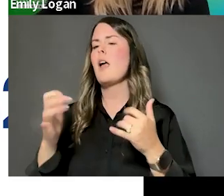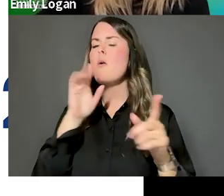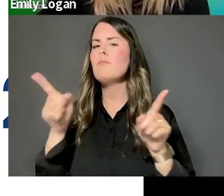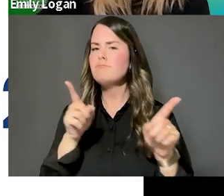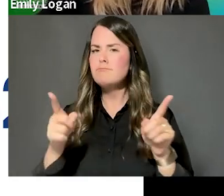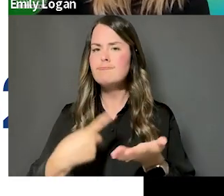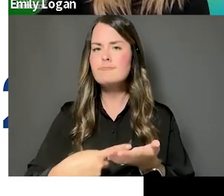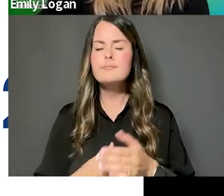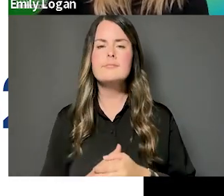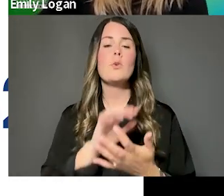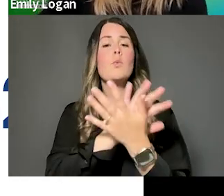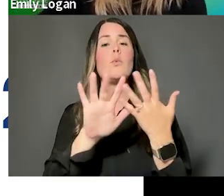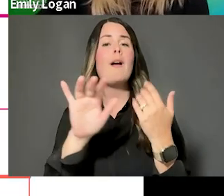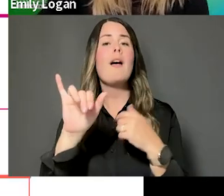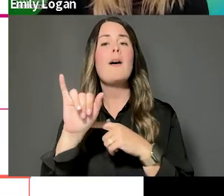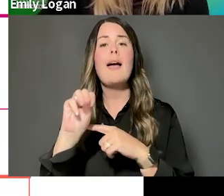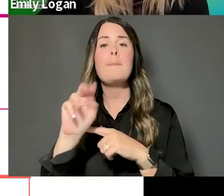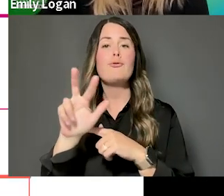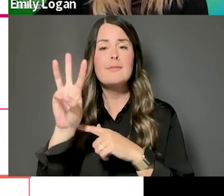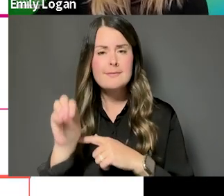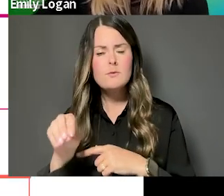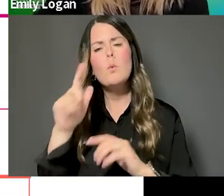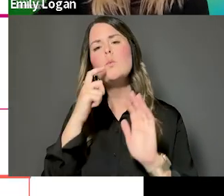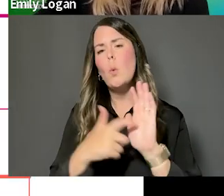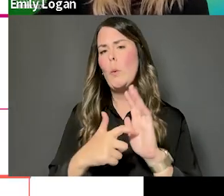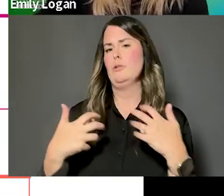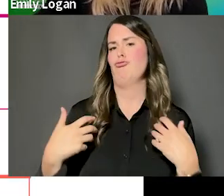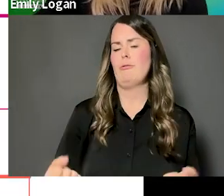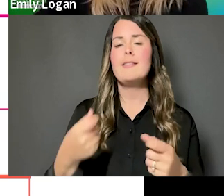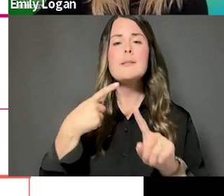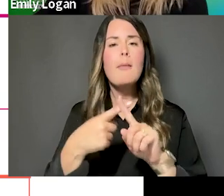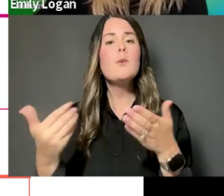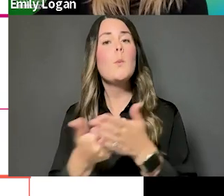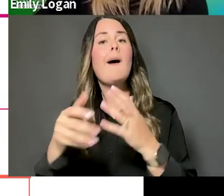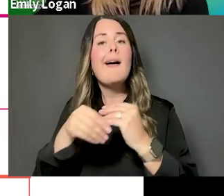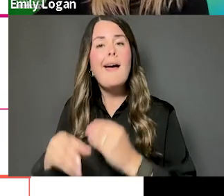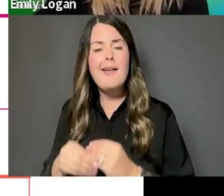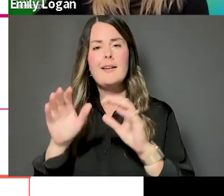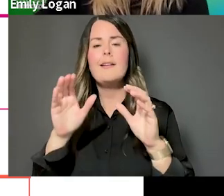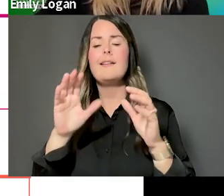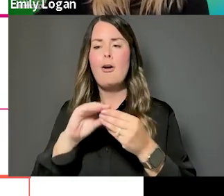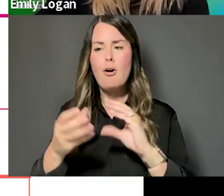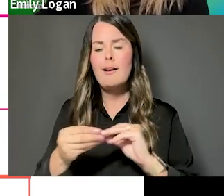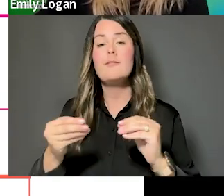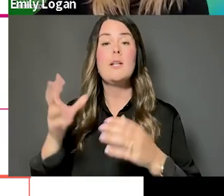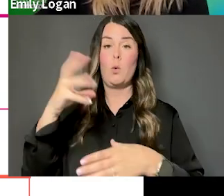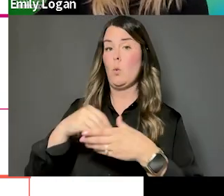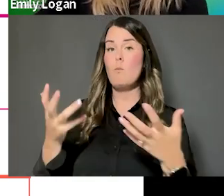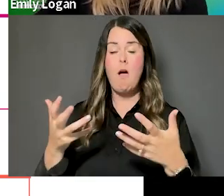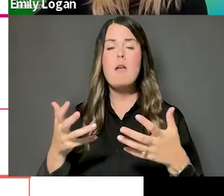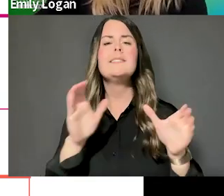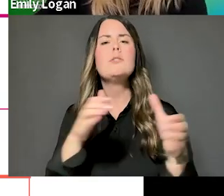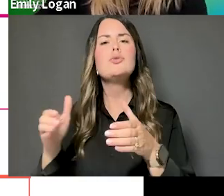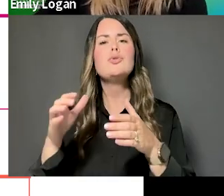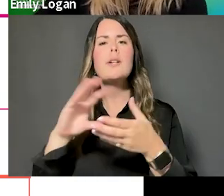they support teachers and students. Throughout IM360, you'll notice strengthened and in some cases newly added narratives, including